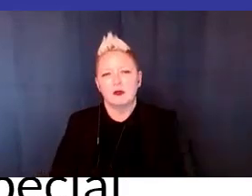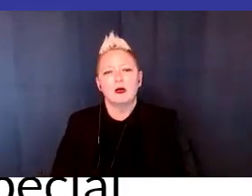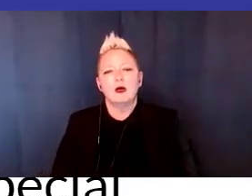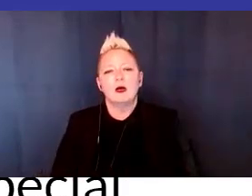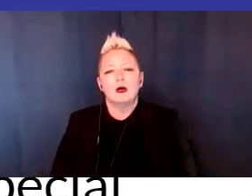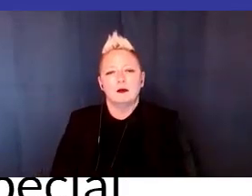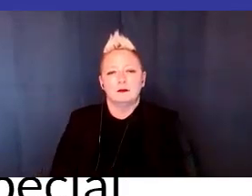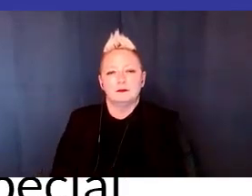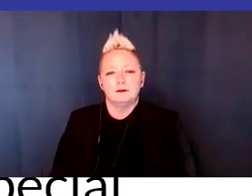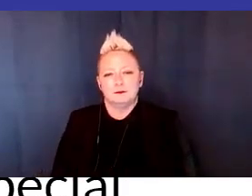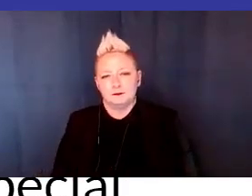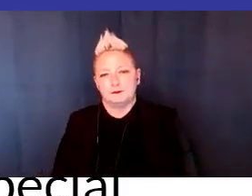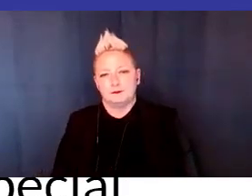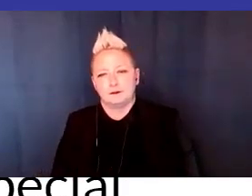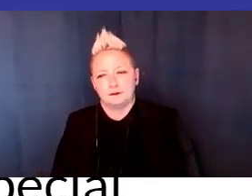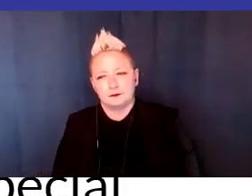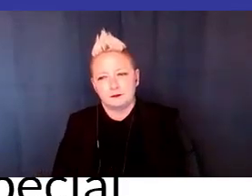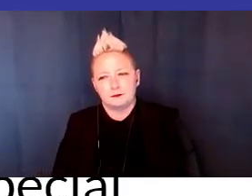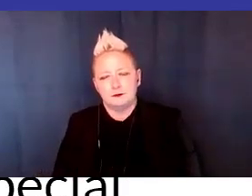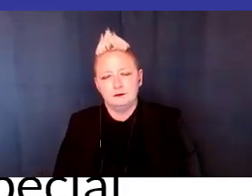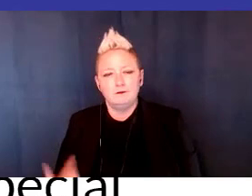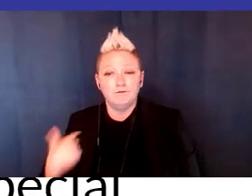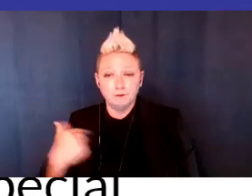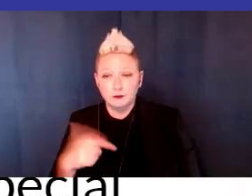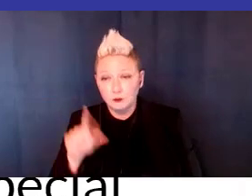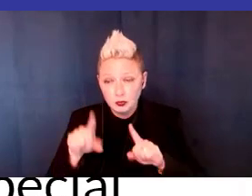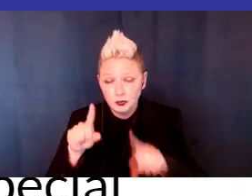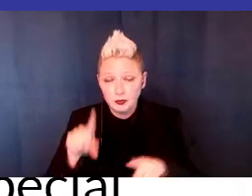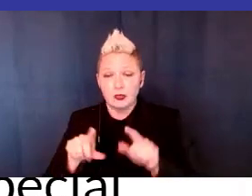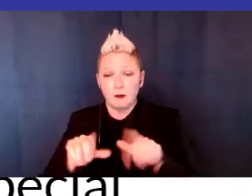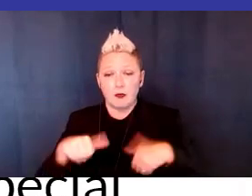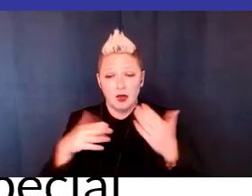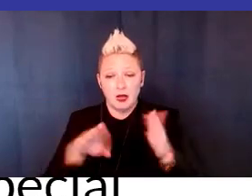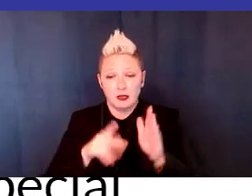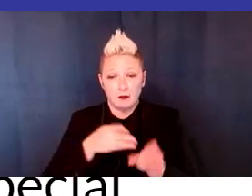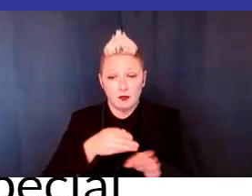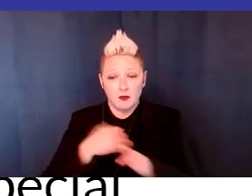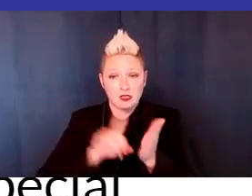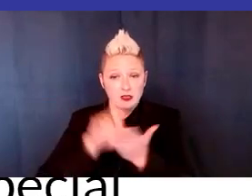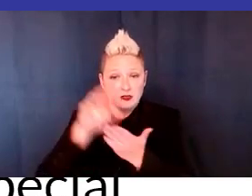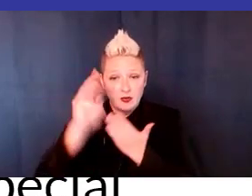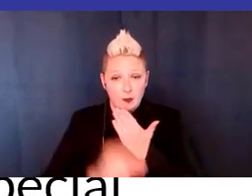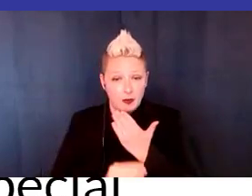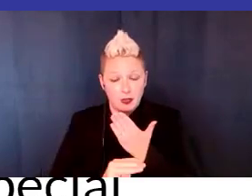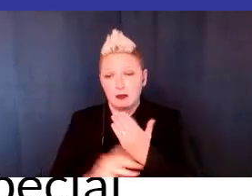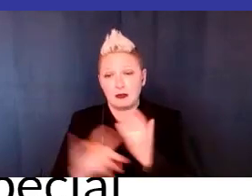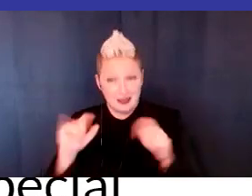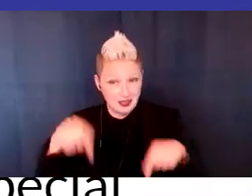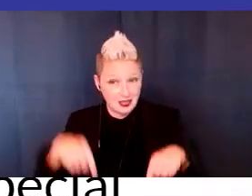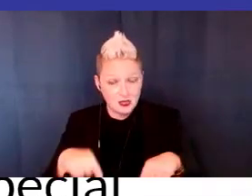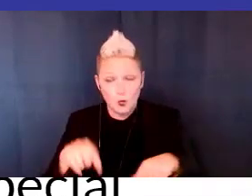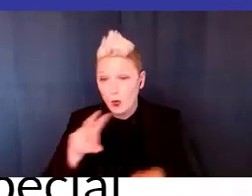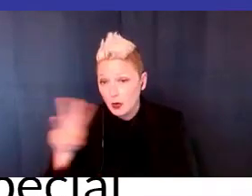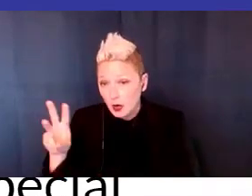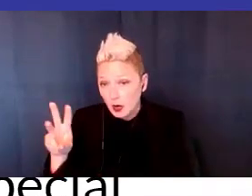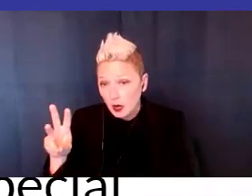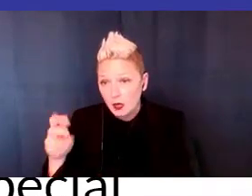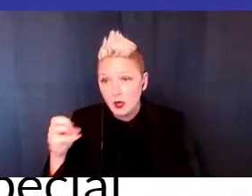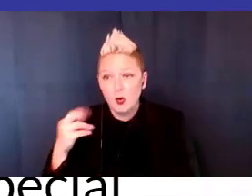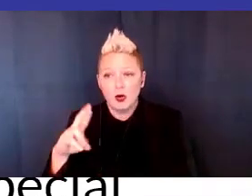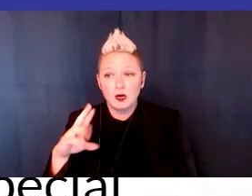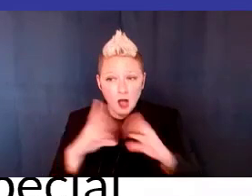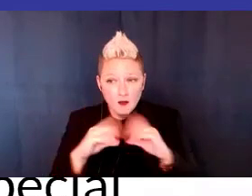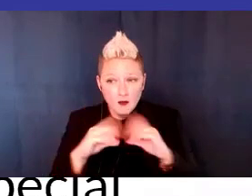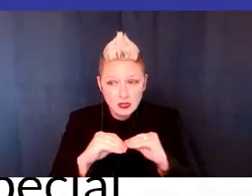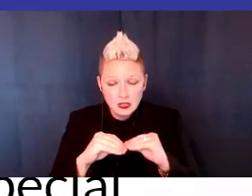out and providing professional development like this, either in webinars or going out to conferences and